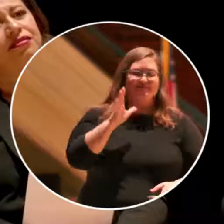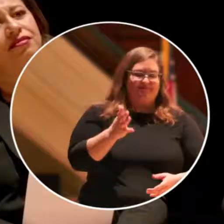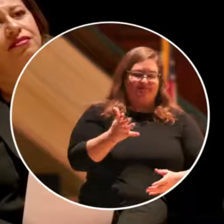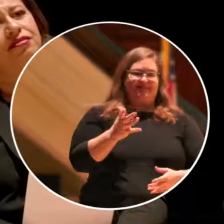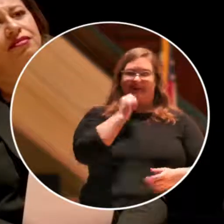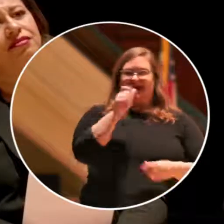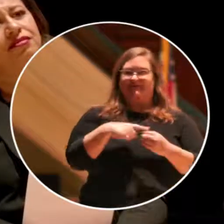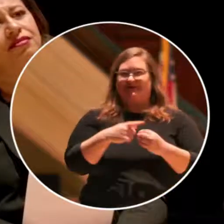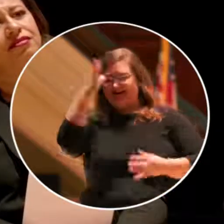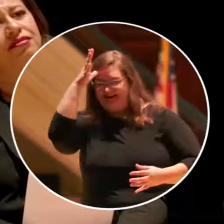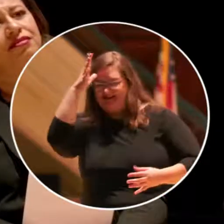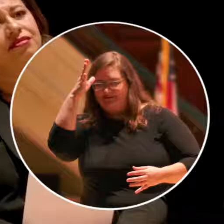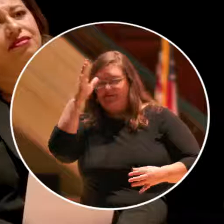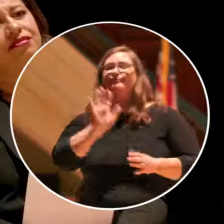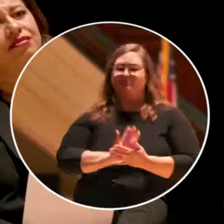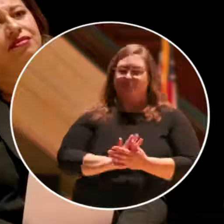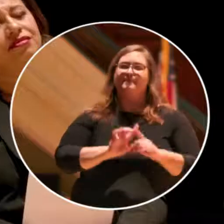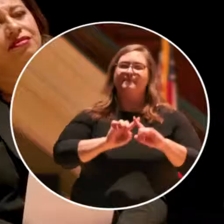reason I am not a mother.